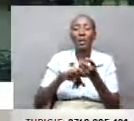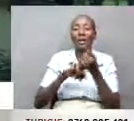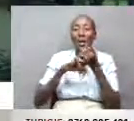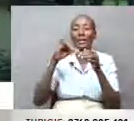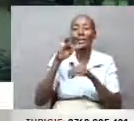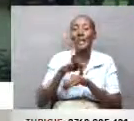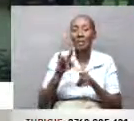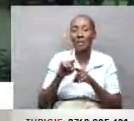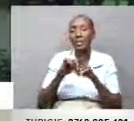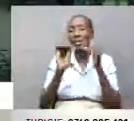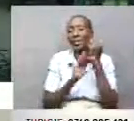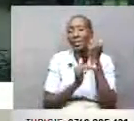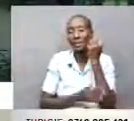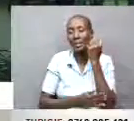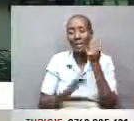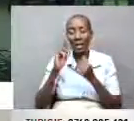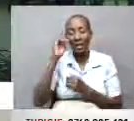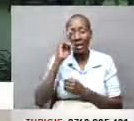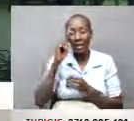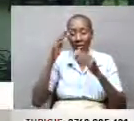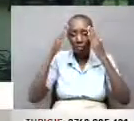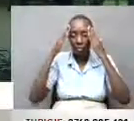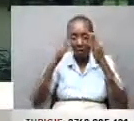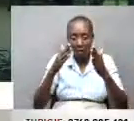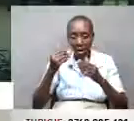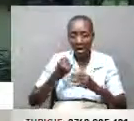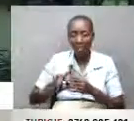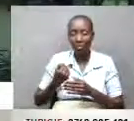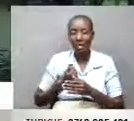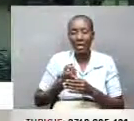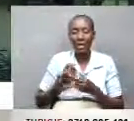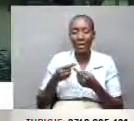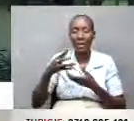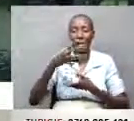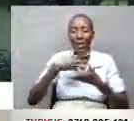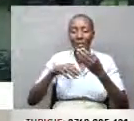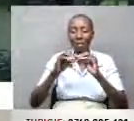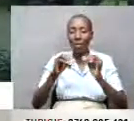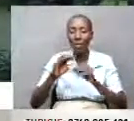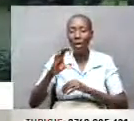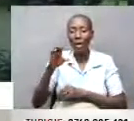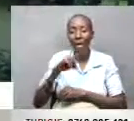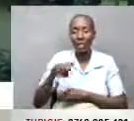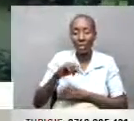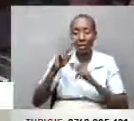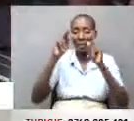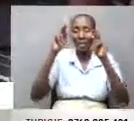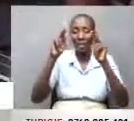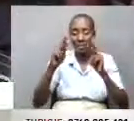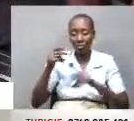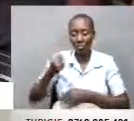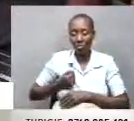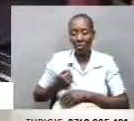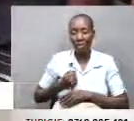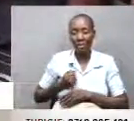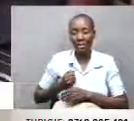The reason why we've zeroed in on girls as opposed to mixing girls and boys is because in our county, which is Kisumu County, girls are exposed